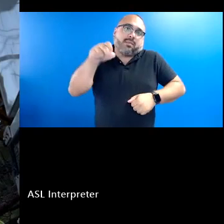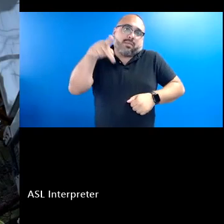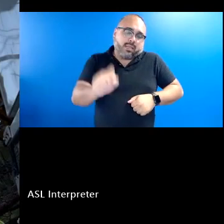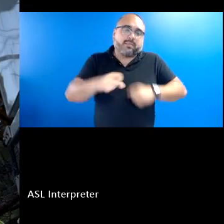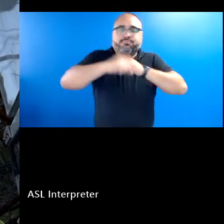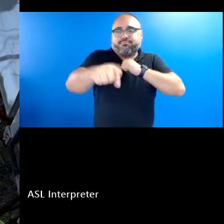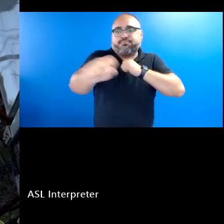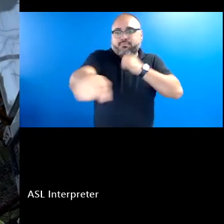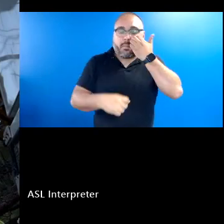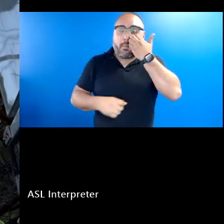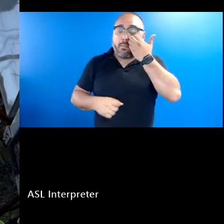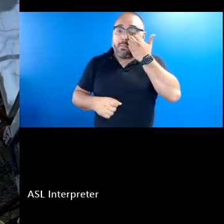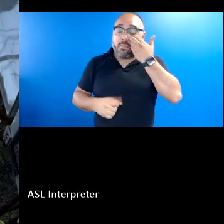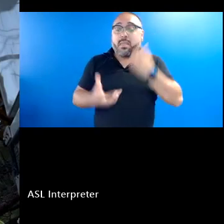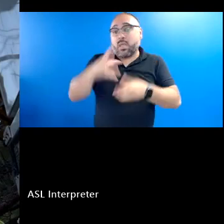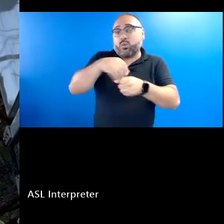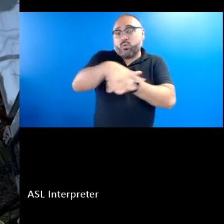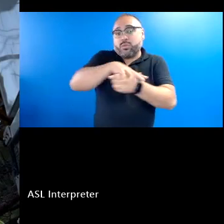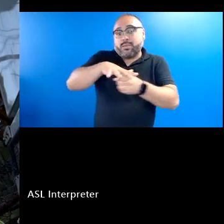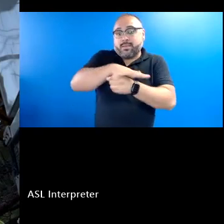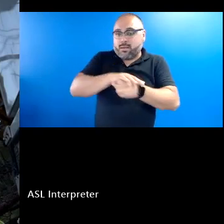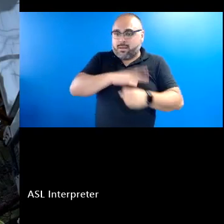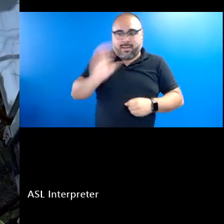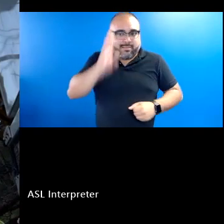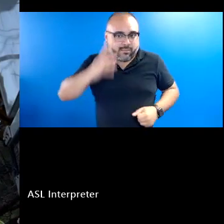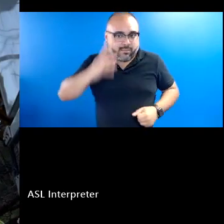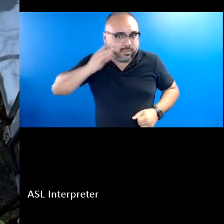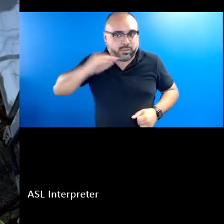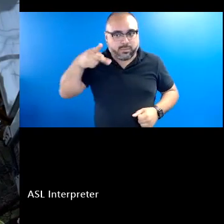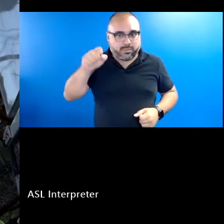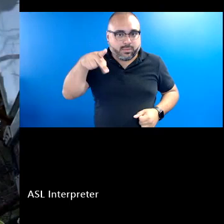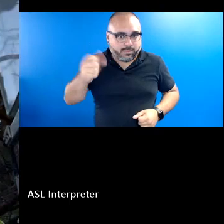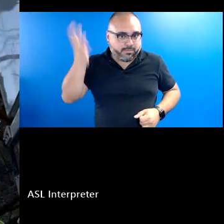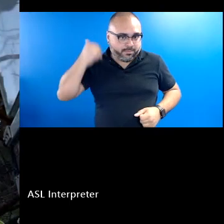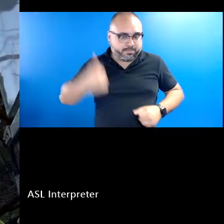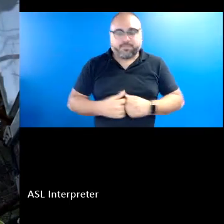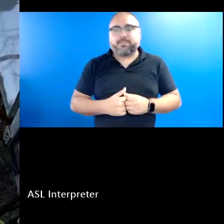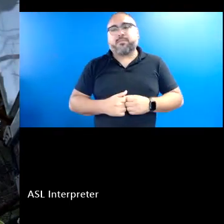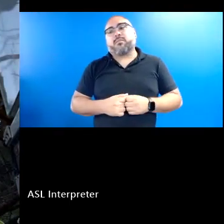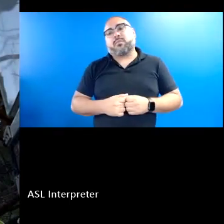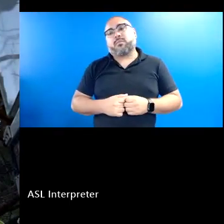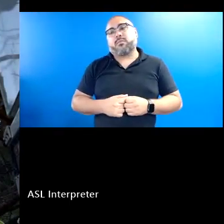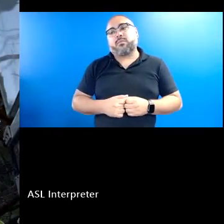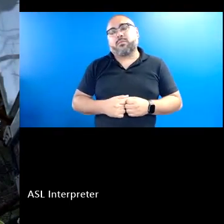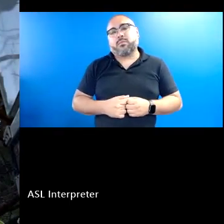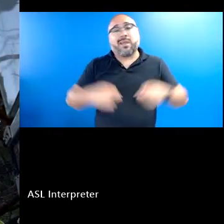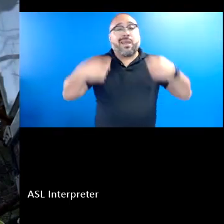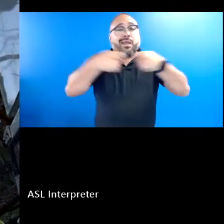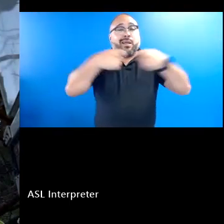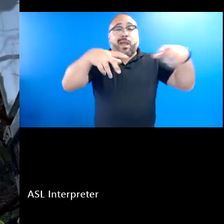year, including in areas that have not experienced PSPS in the past. Losing power for any amount of time is a